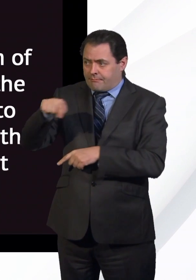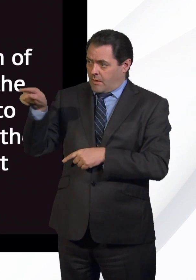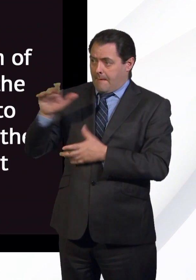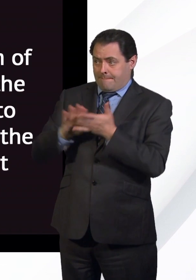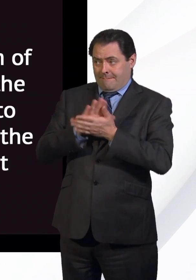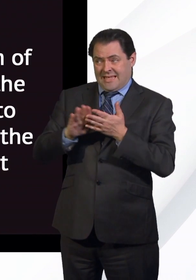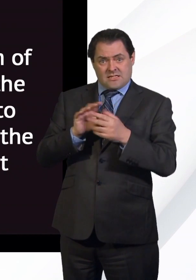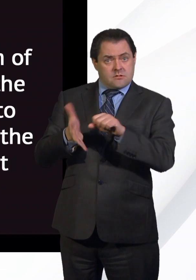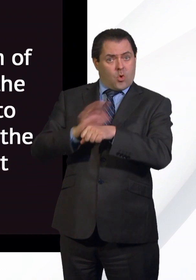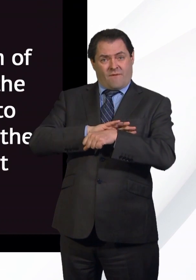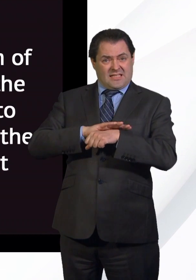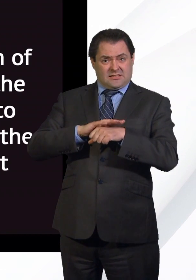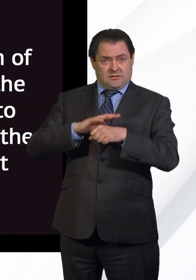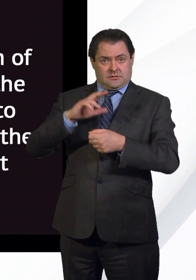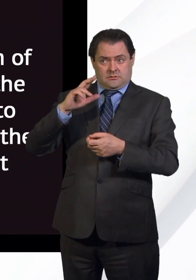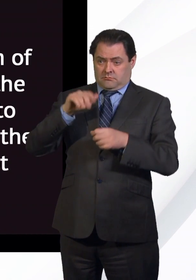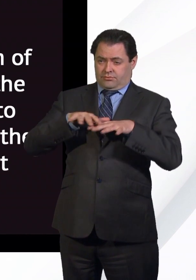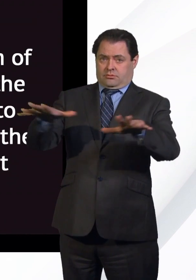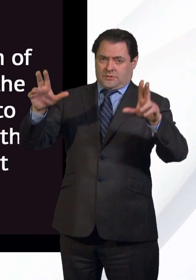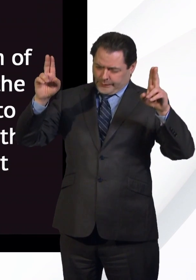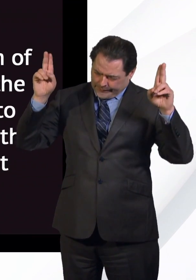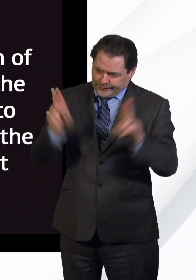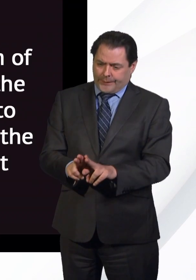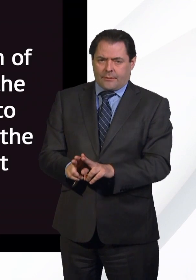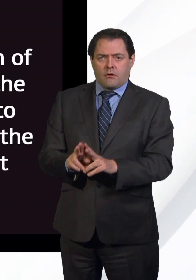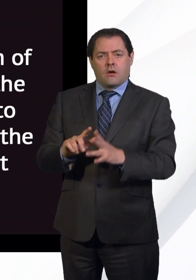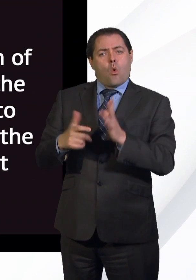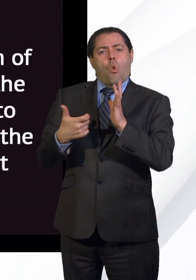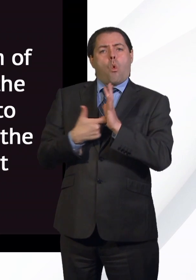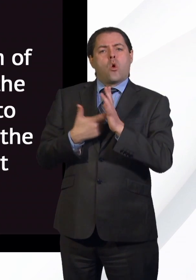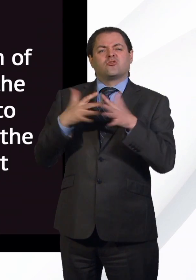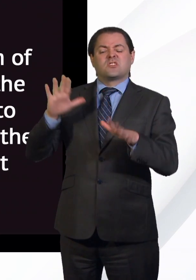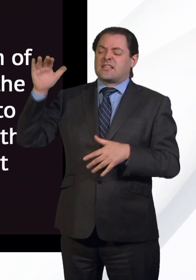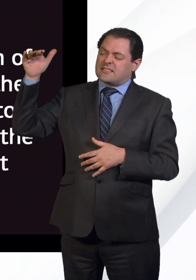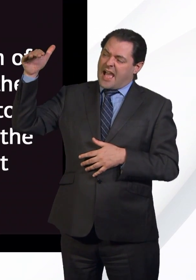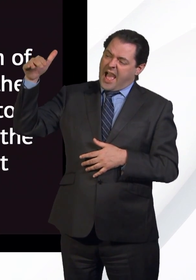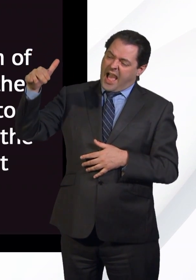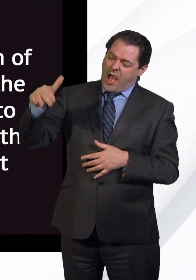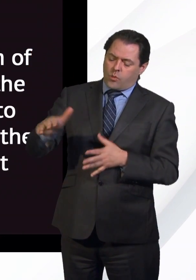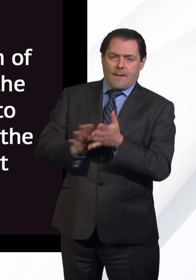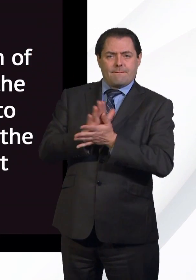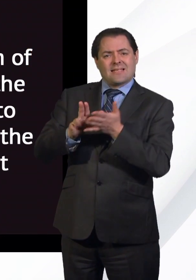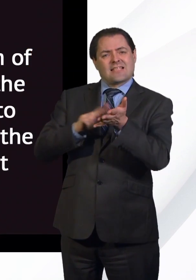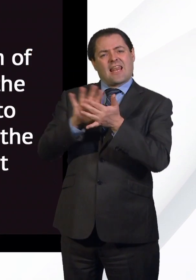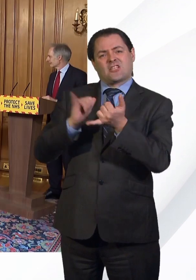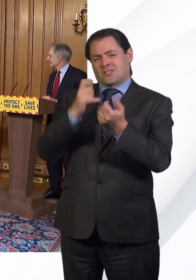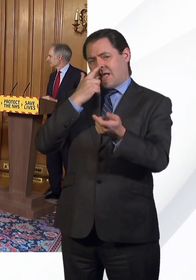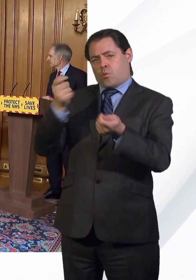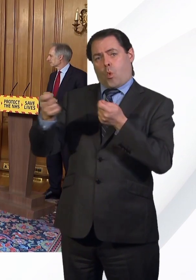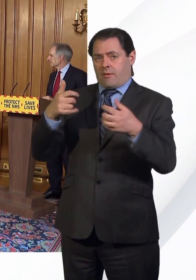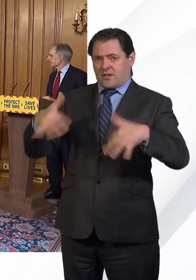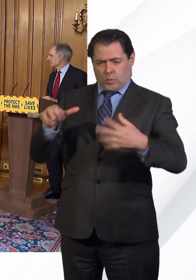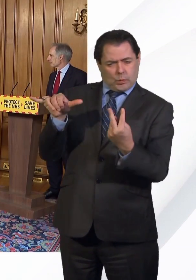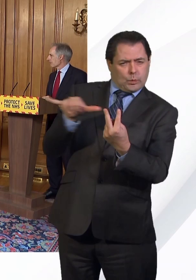or simply to flatten the curve enough that the NHS is not overwhelmed? And that is a really important question,